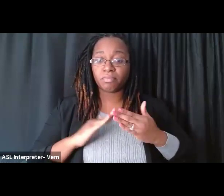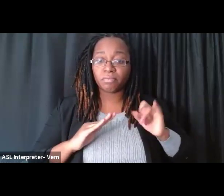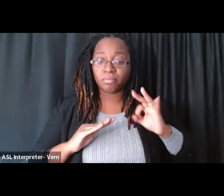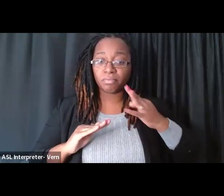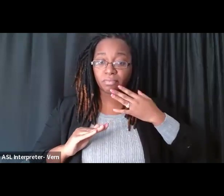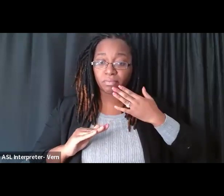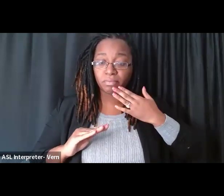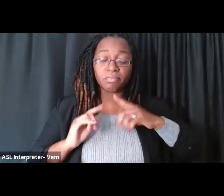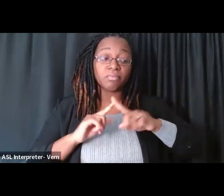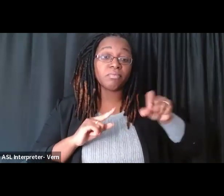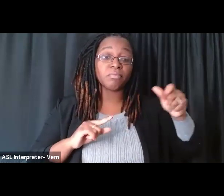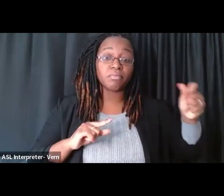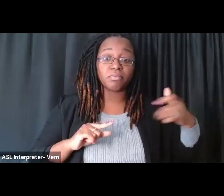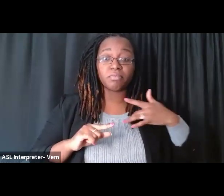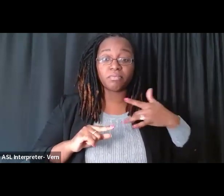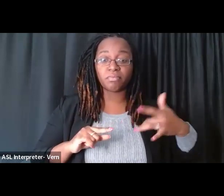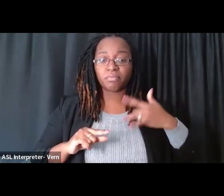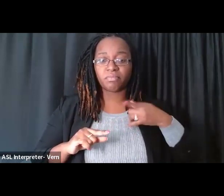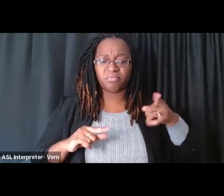have insisted on ownership.